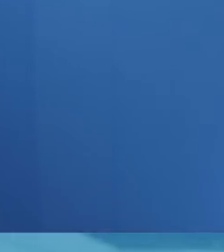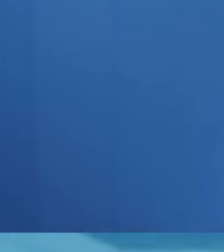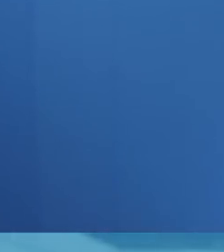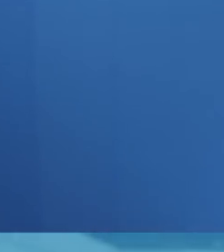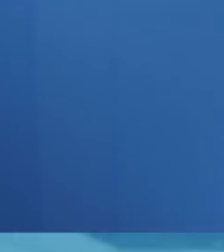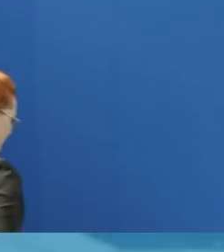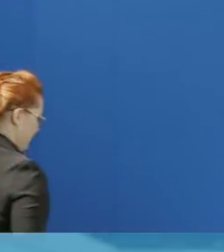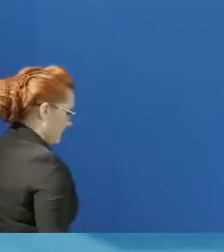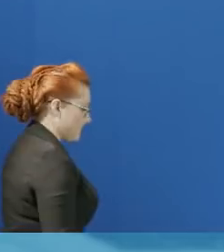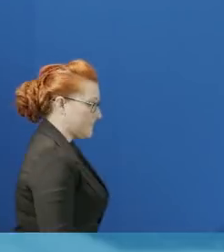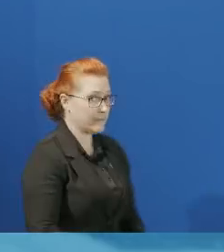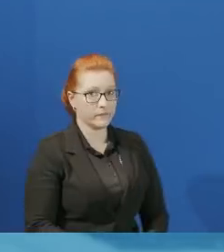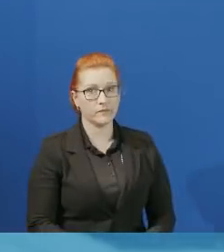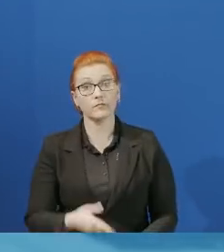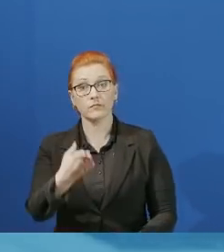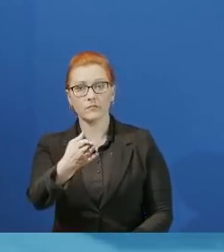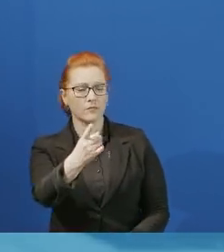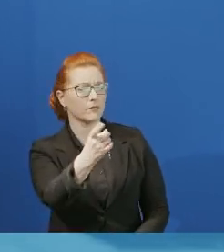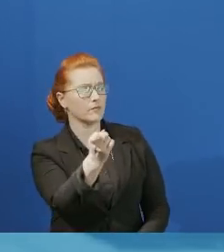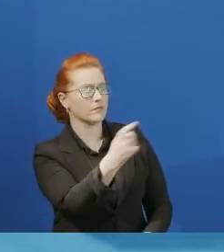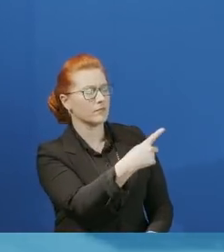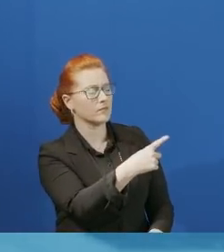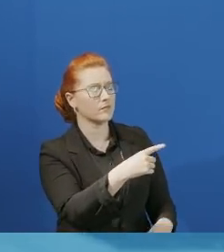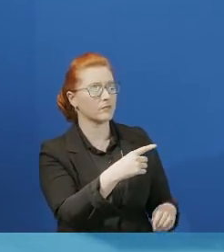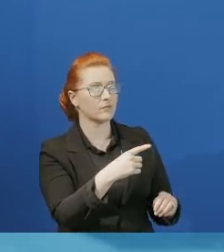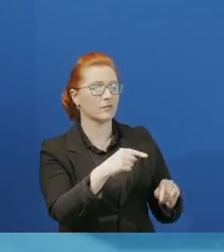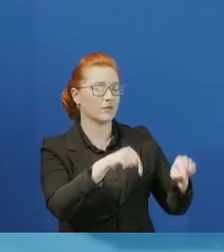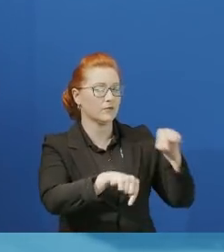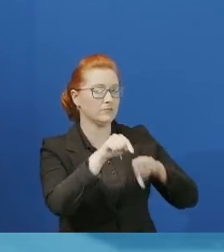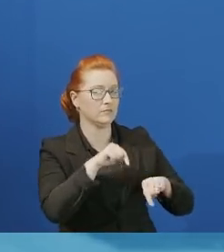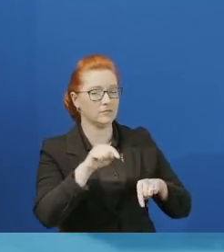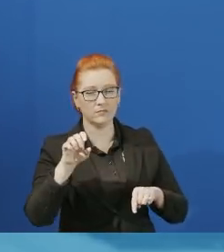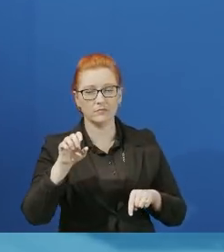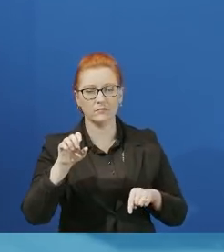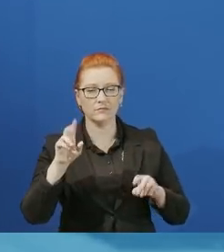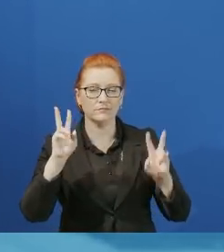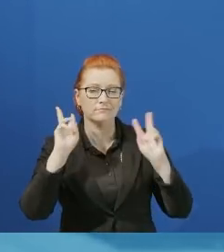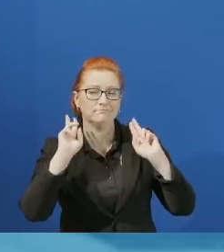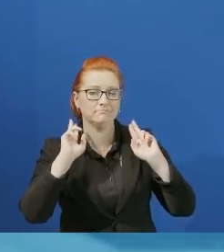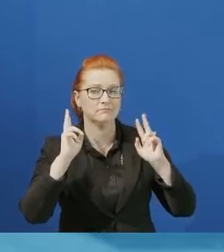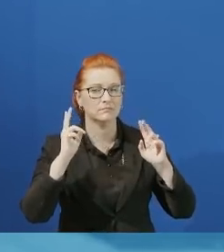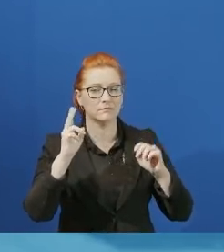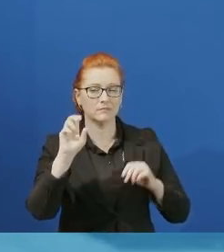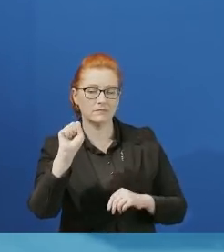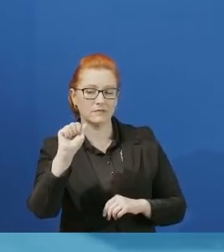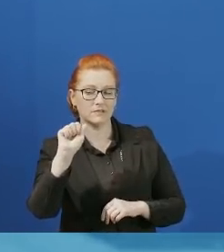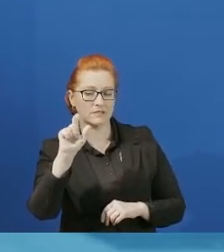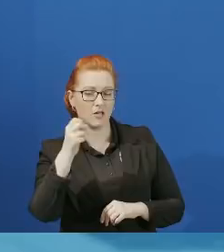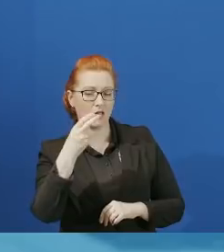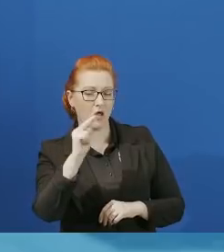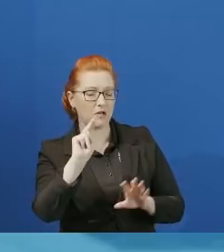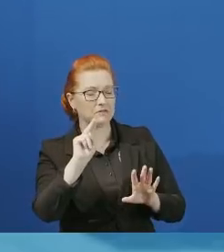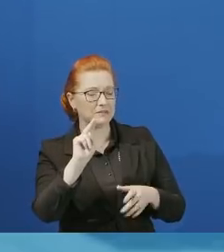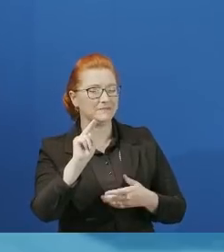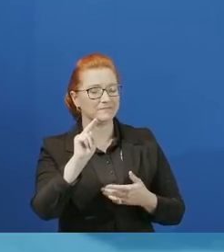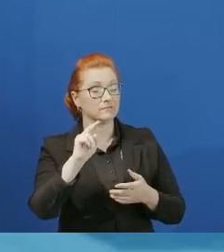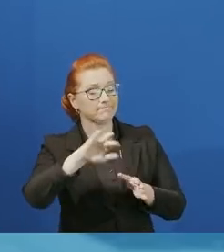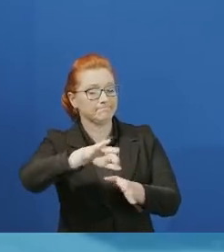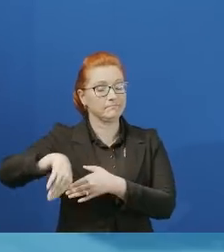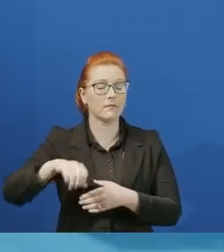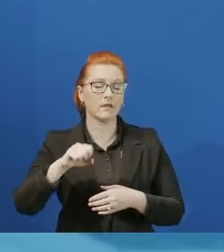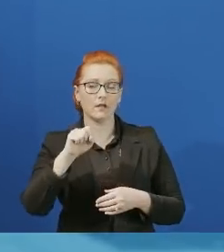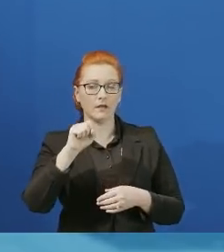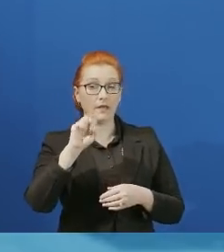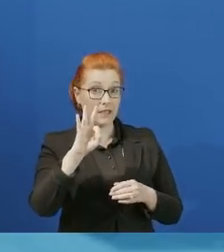in. Governor, just to go back to the salon question, and I'll stay away from the salon, you'll go to a different business like a gym. If I'm a